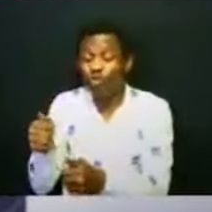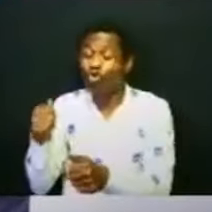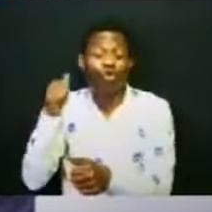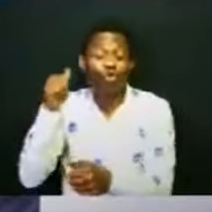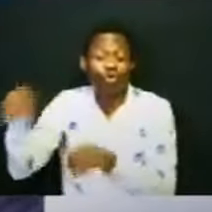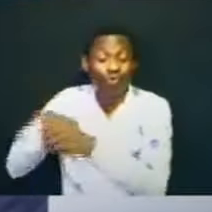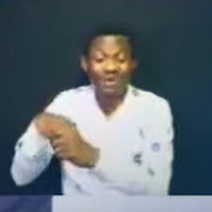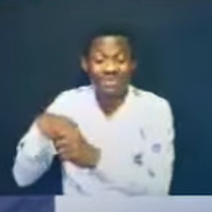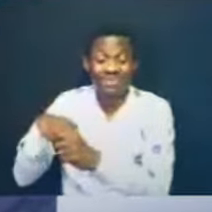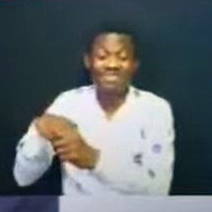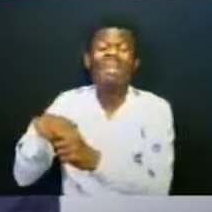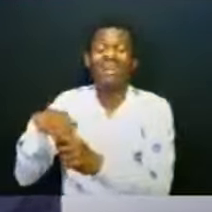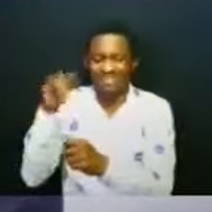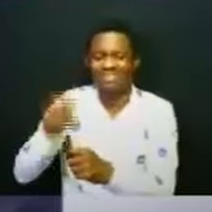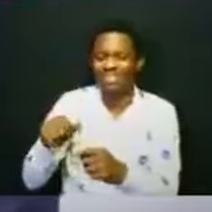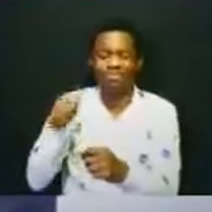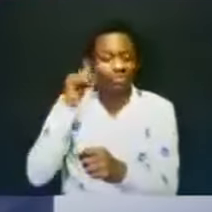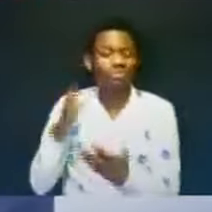Supposed to be the bridesmaid.